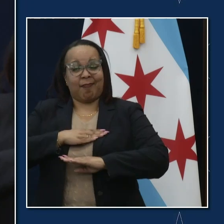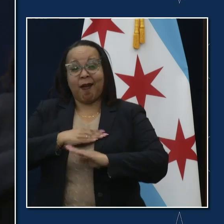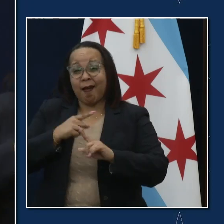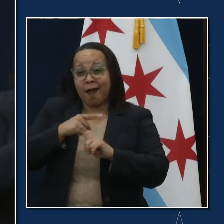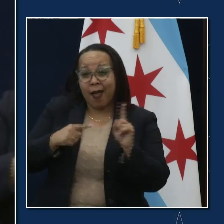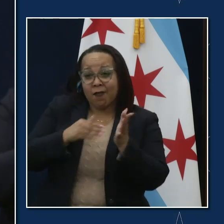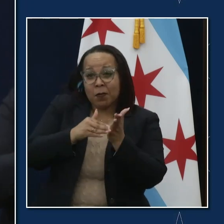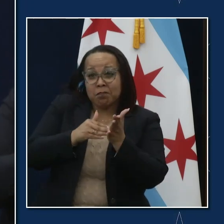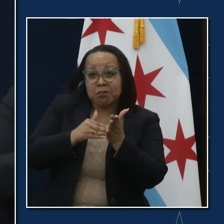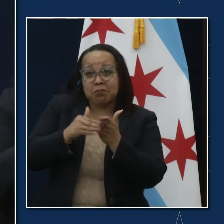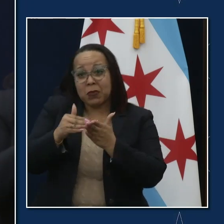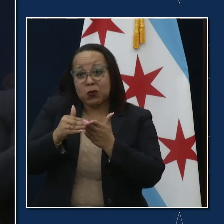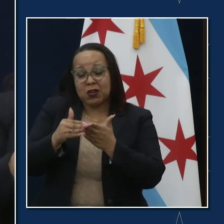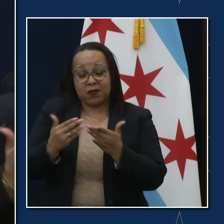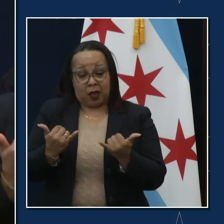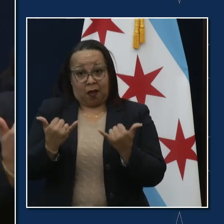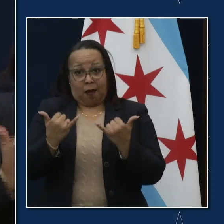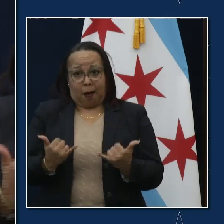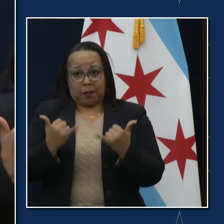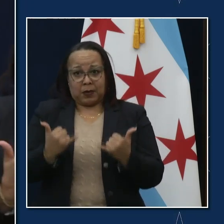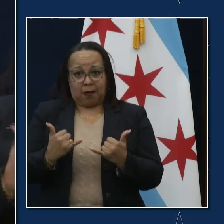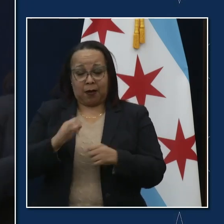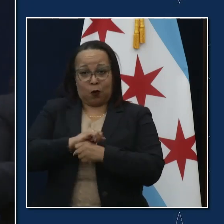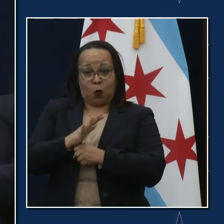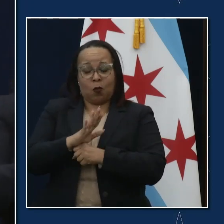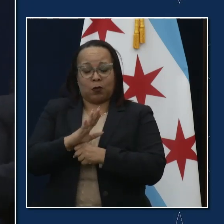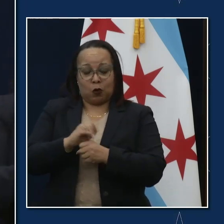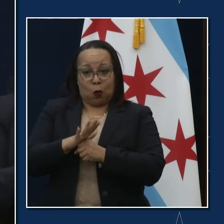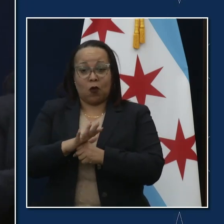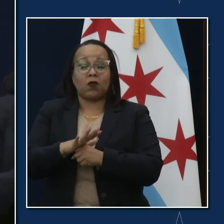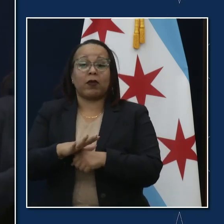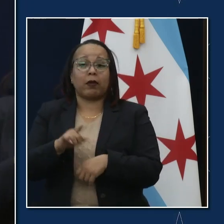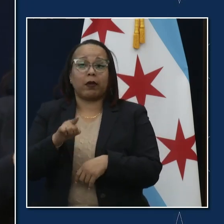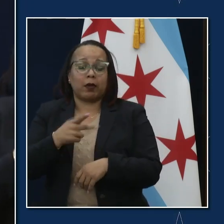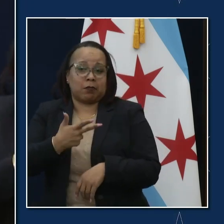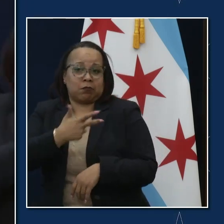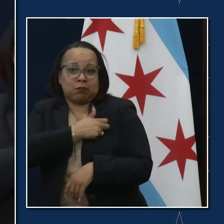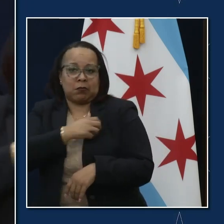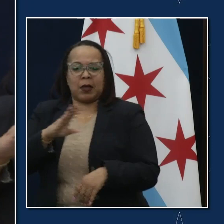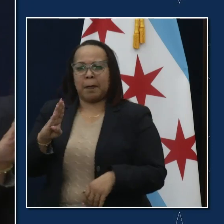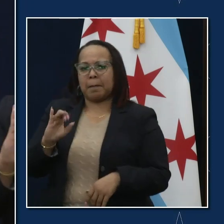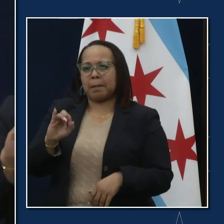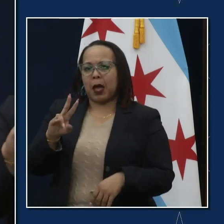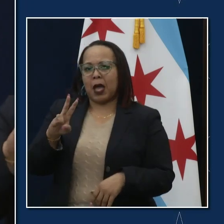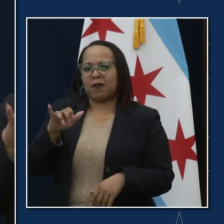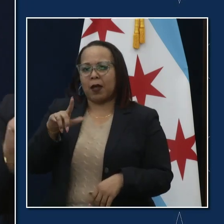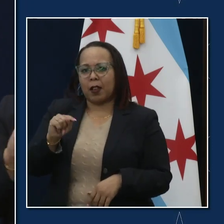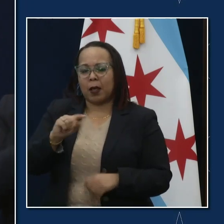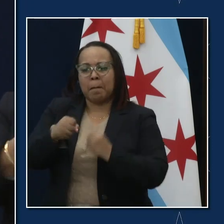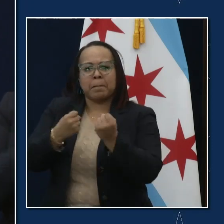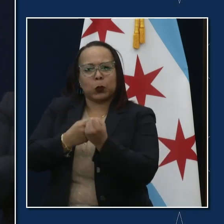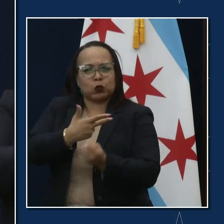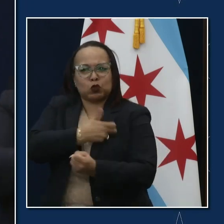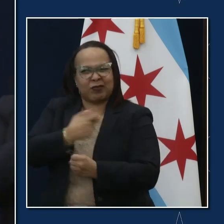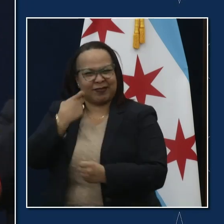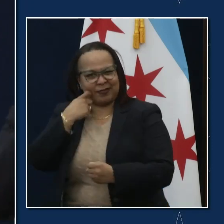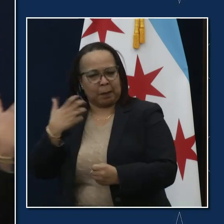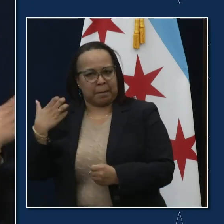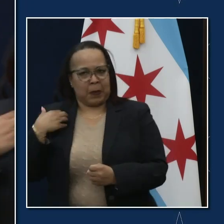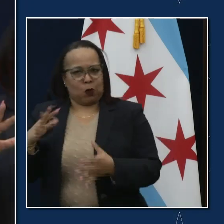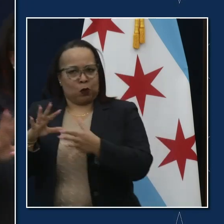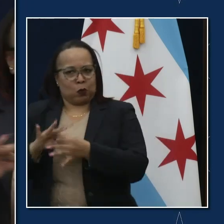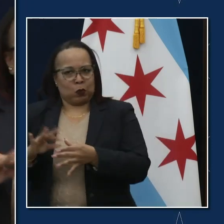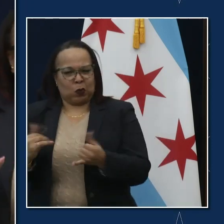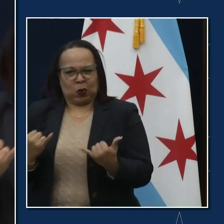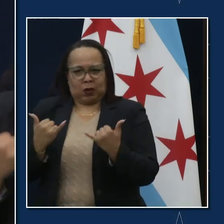500,000 of the updated COVID vaccine bivalent boosters. That's the vaccine the mayor was talking about that's